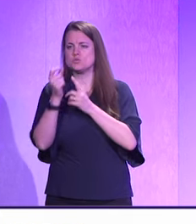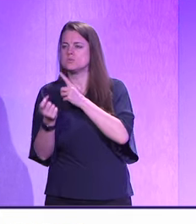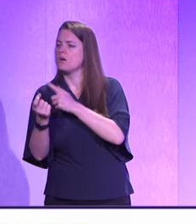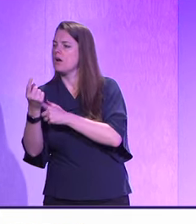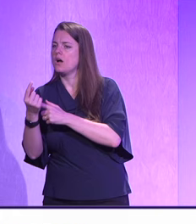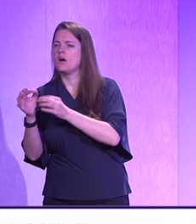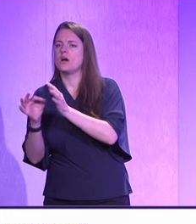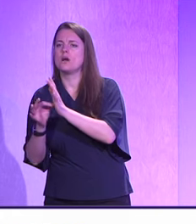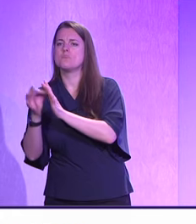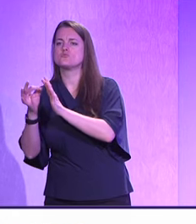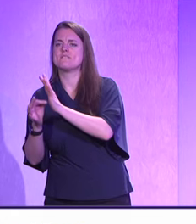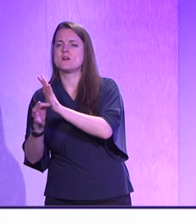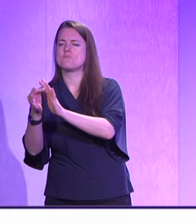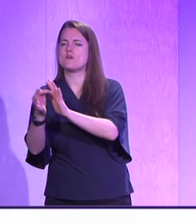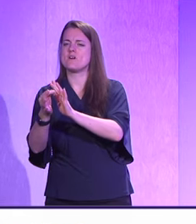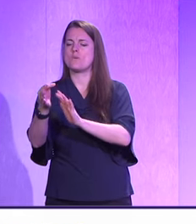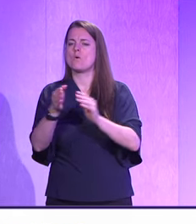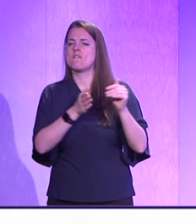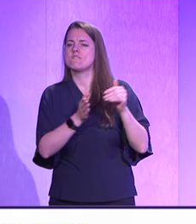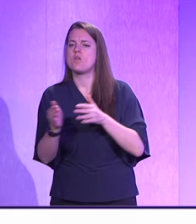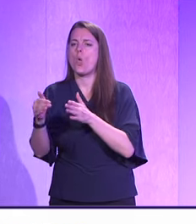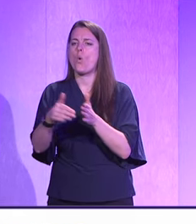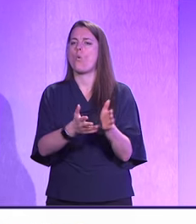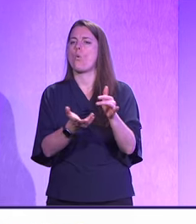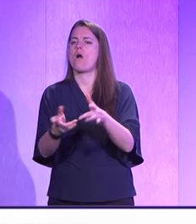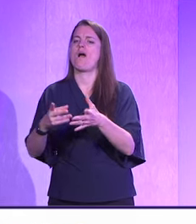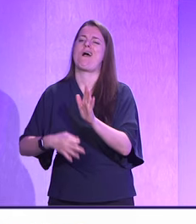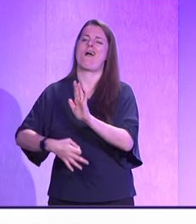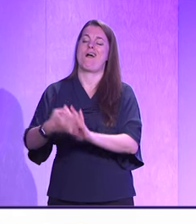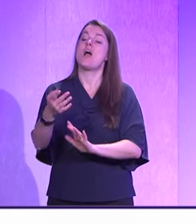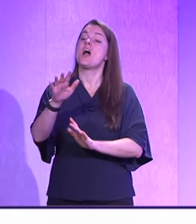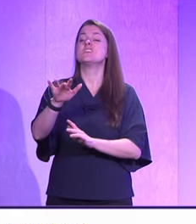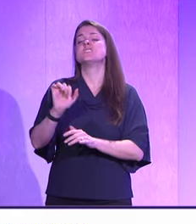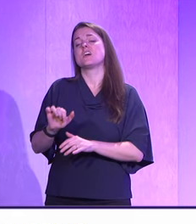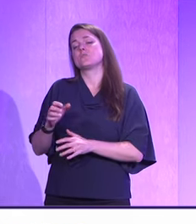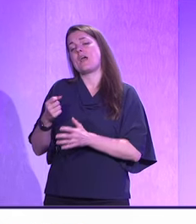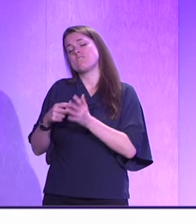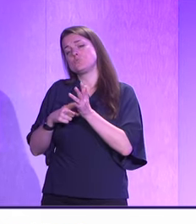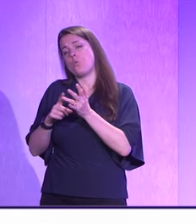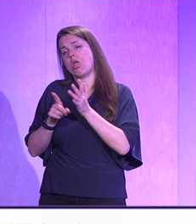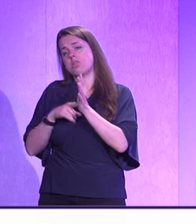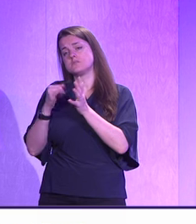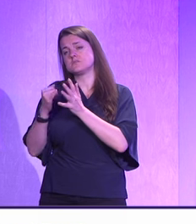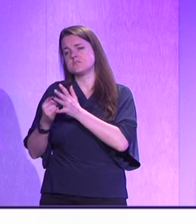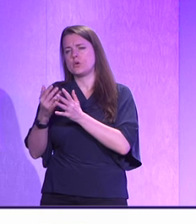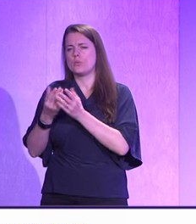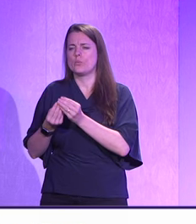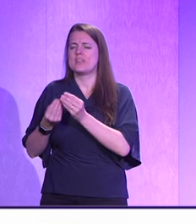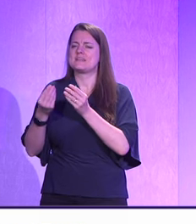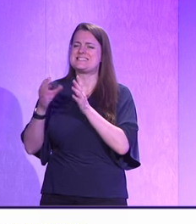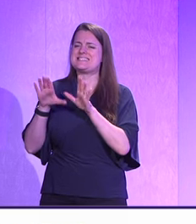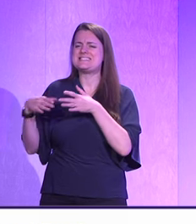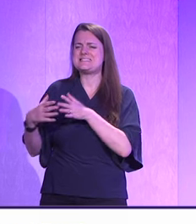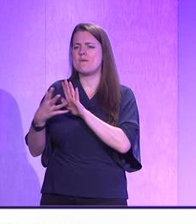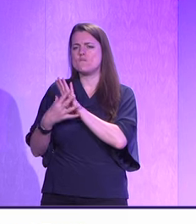So it's a really useful perspective. And there's tooling, like I mentioned, that's coming out in this space. There's a tool called Teamform, which helps